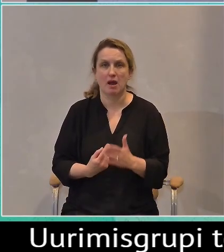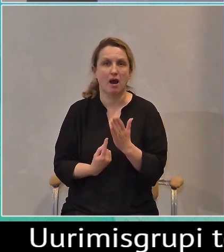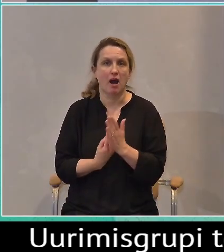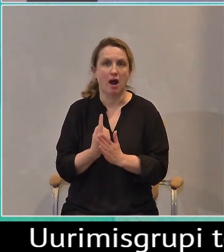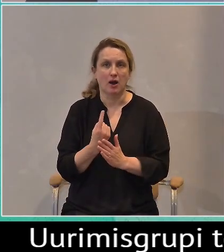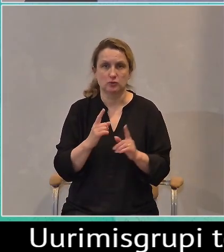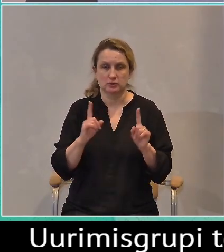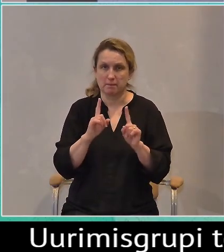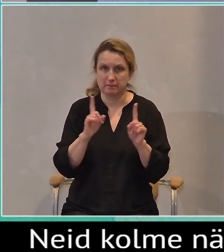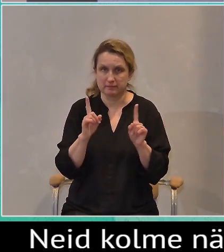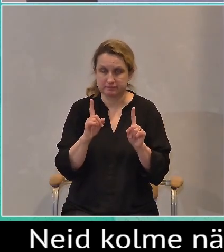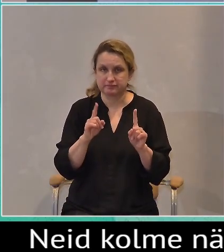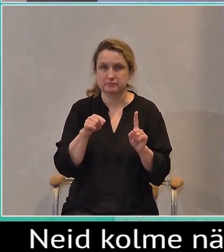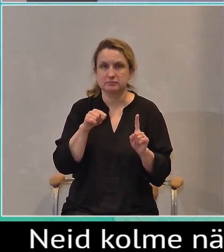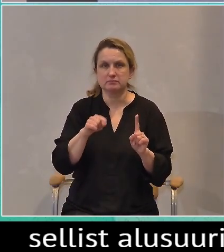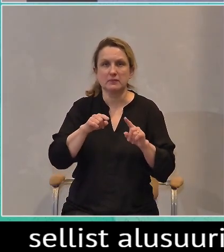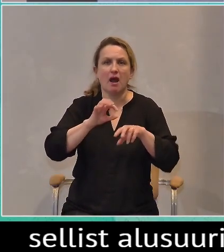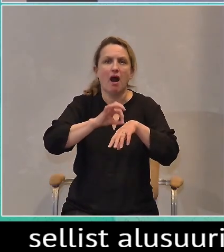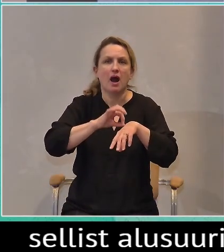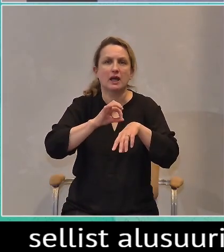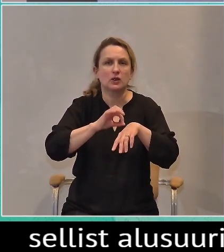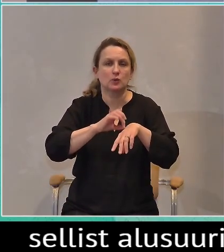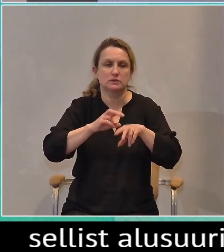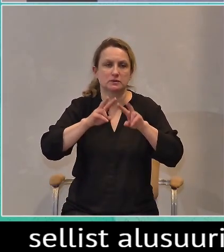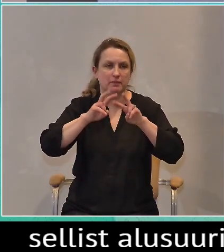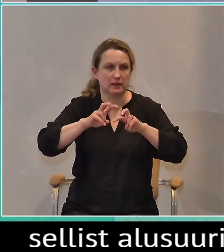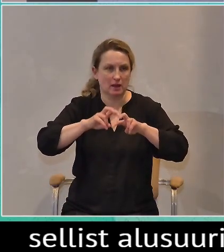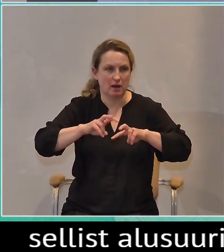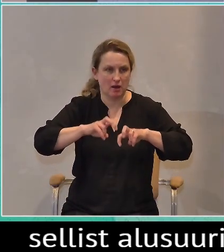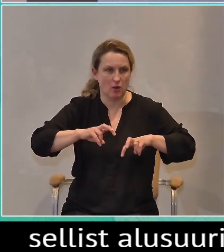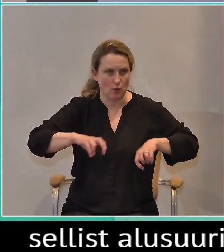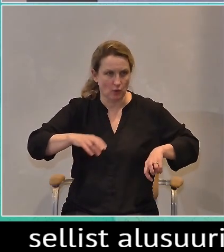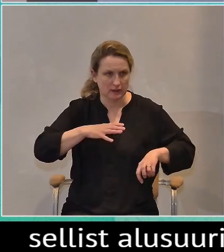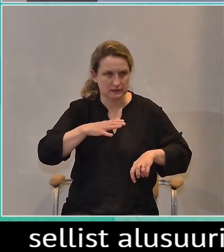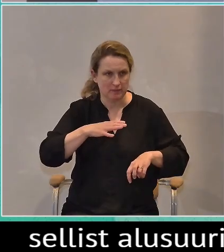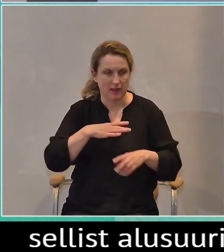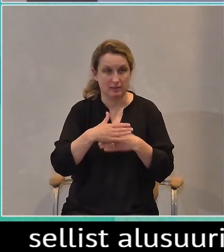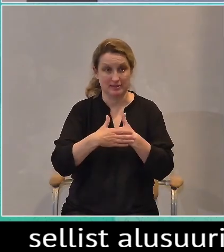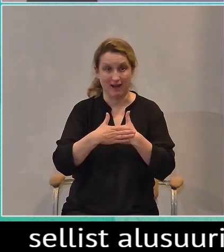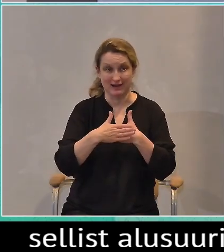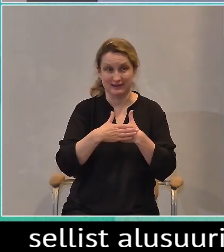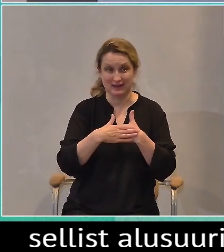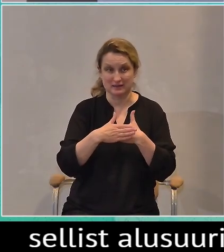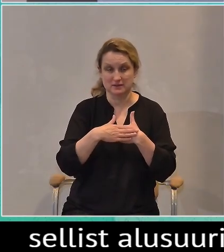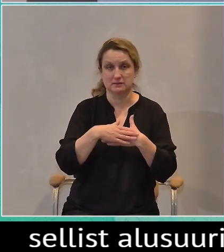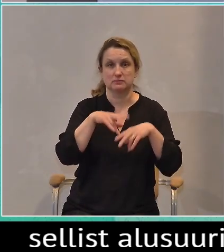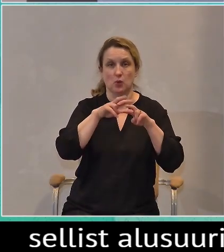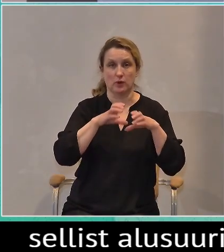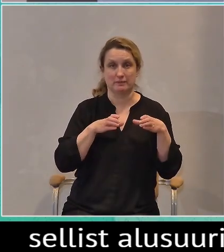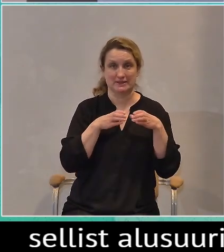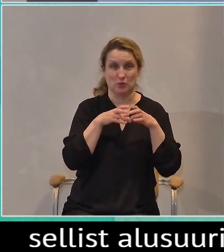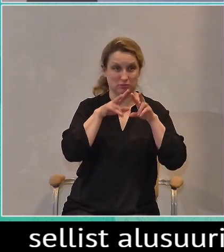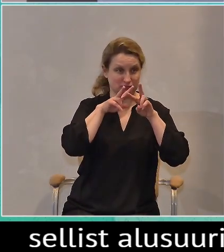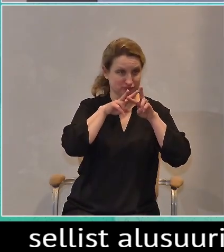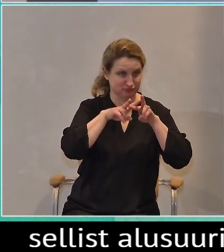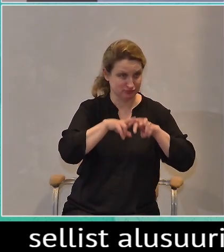rare disease. Let's start with TCF4 and Pitt-Hopkins syndrome. I researched it in Tallinn in